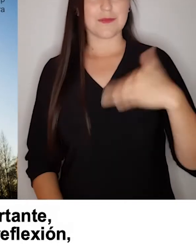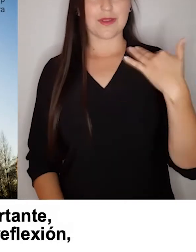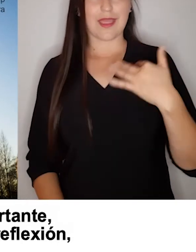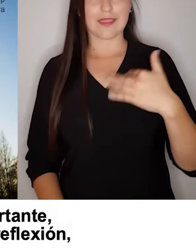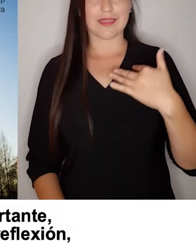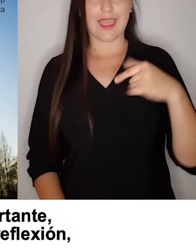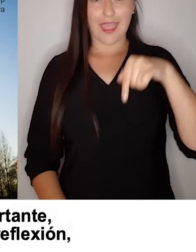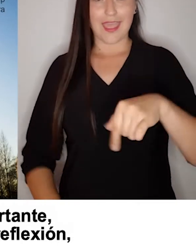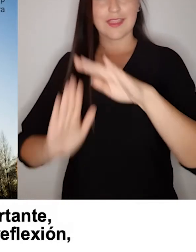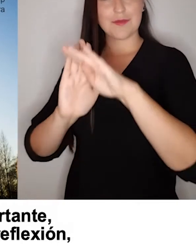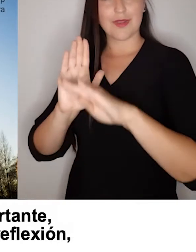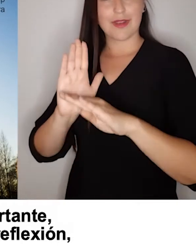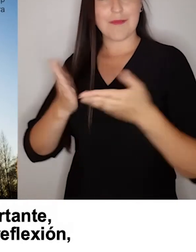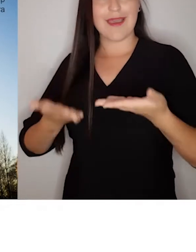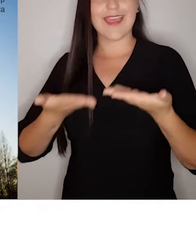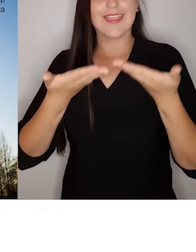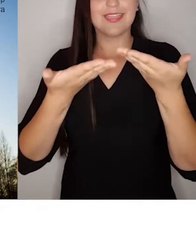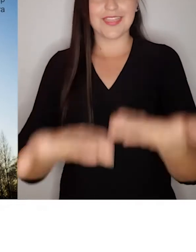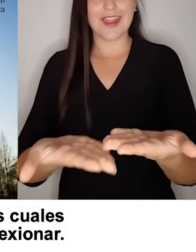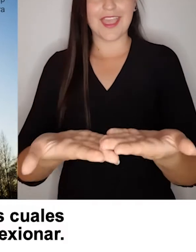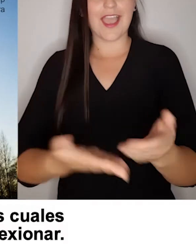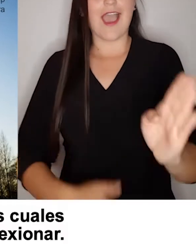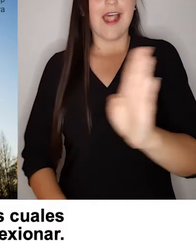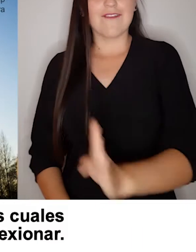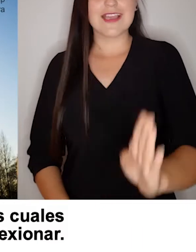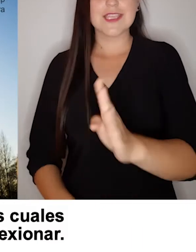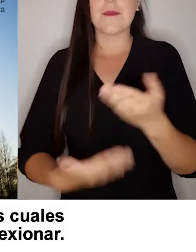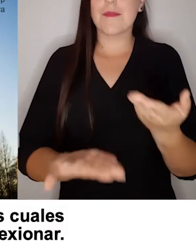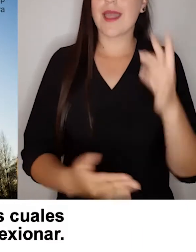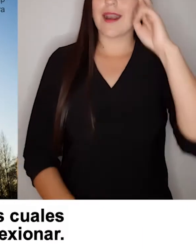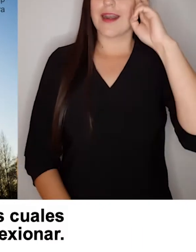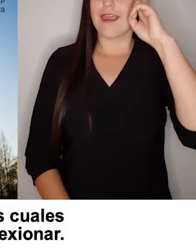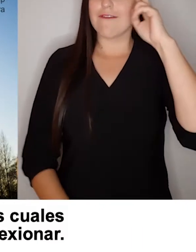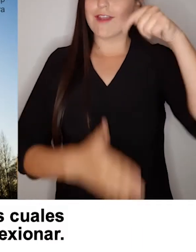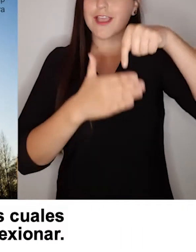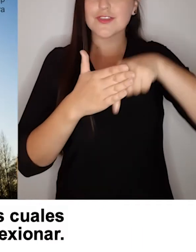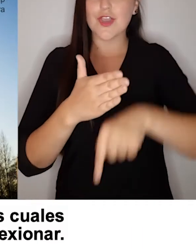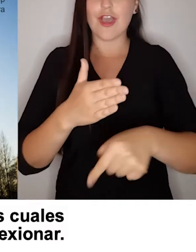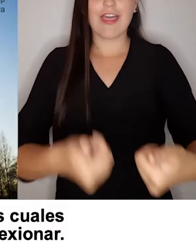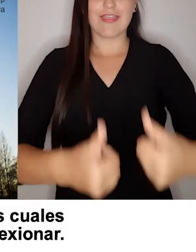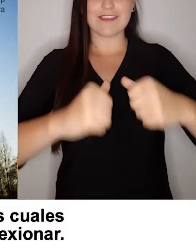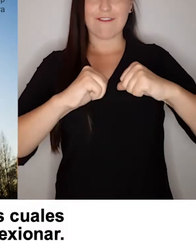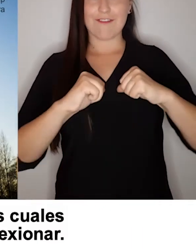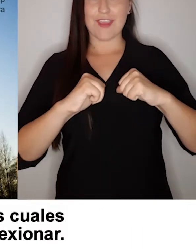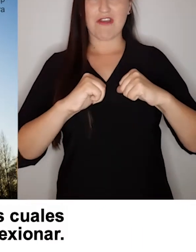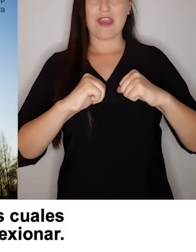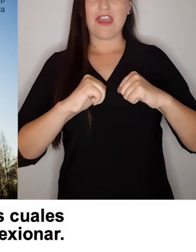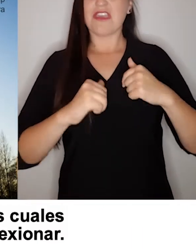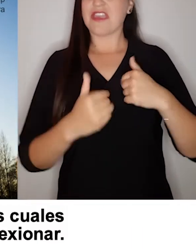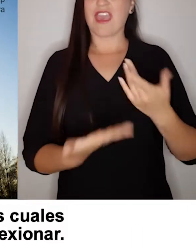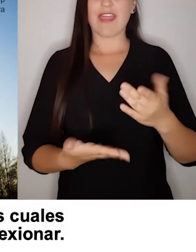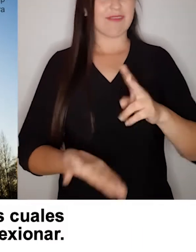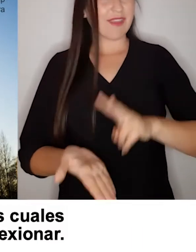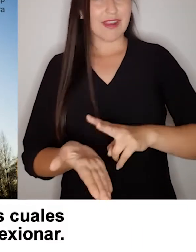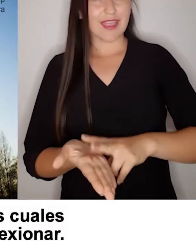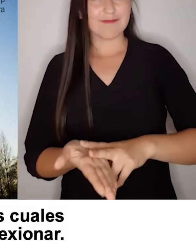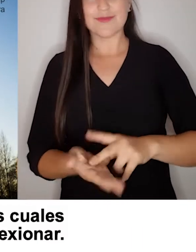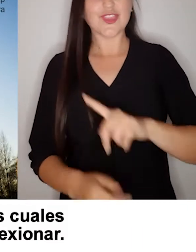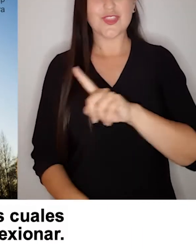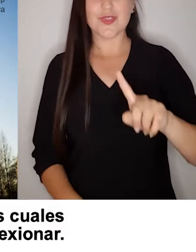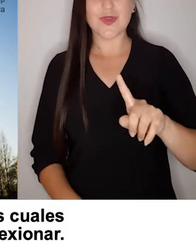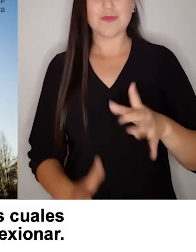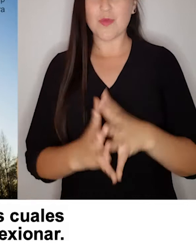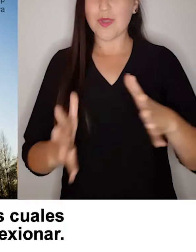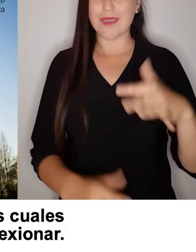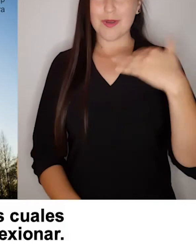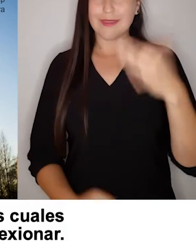DEMBRA gives a space for reflection. Reflection upon challenges that we often do not